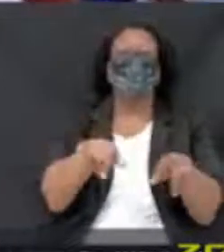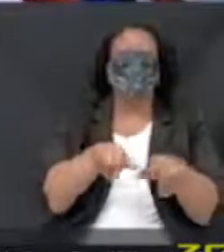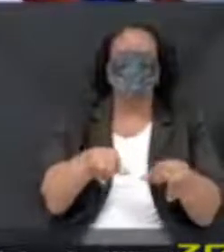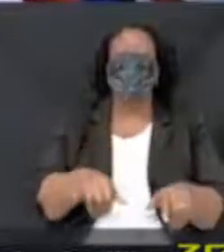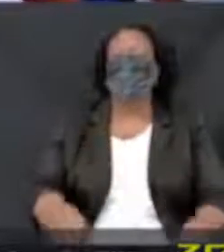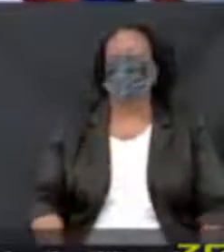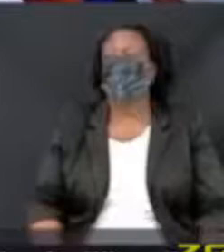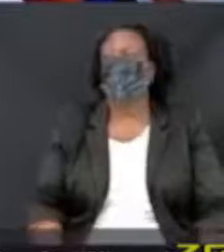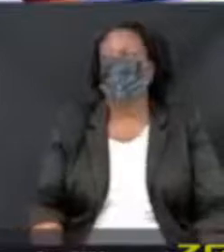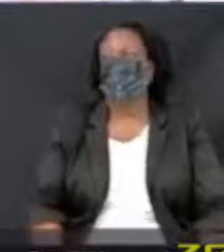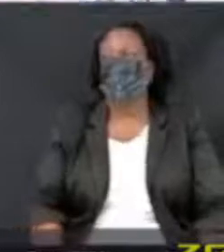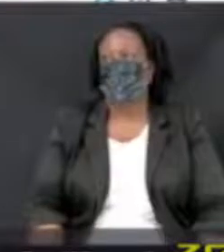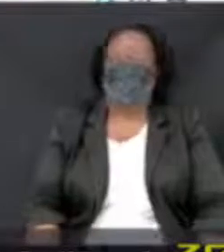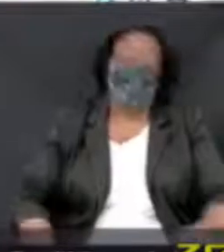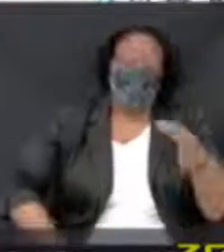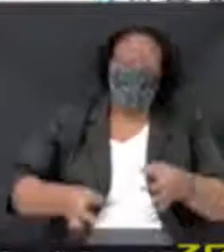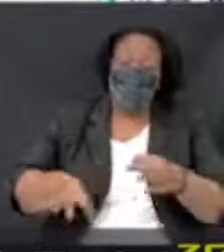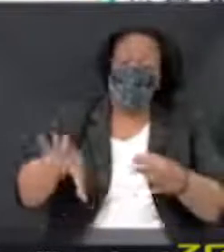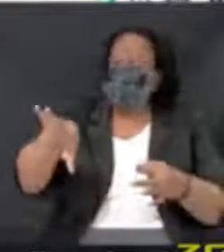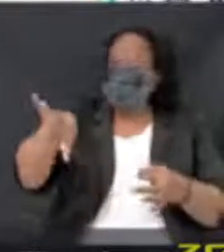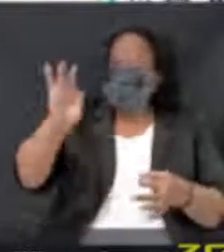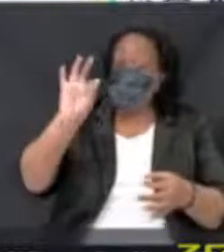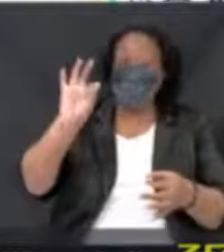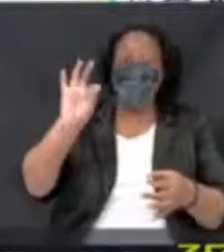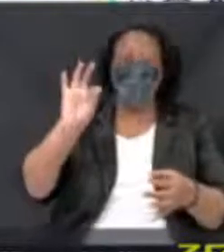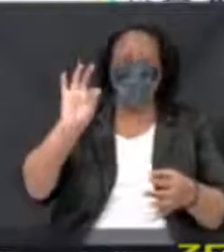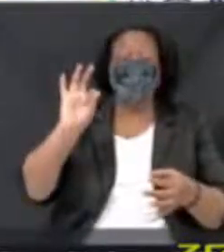get vaccinated, you might have to do it virtually.